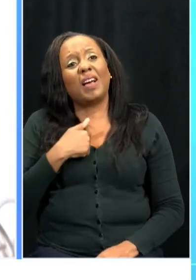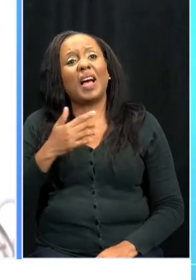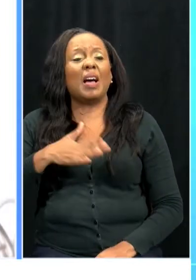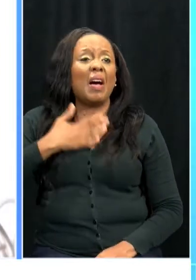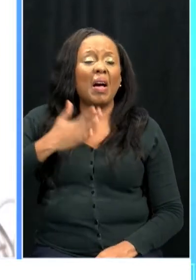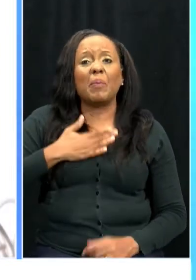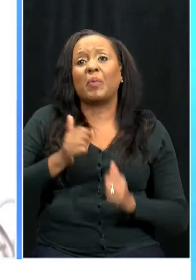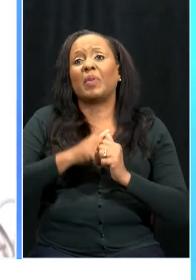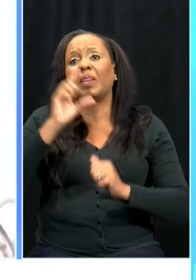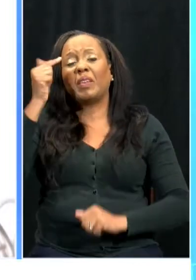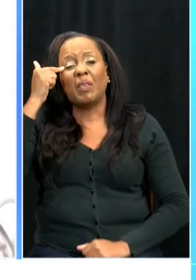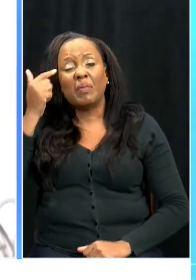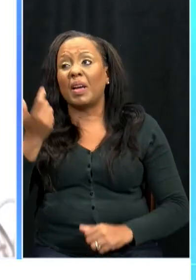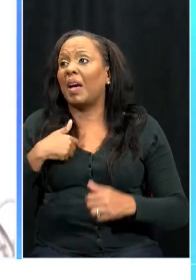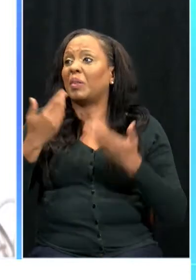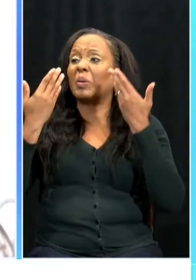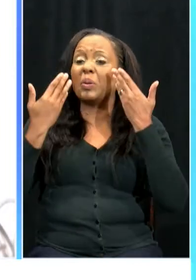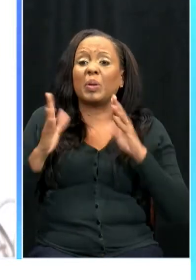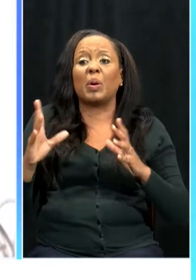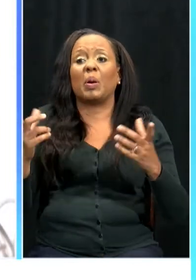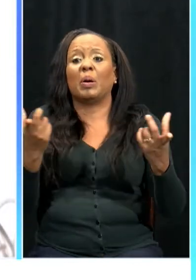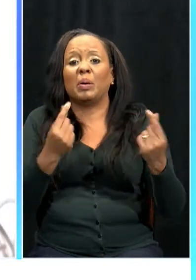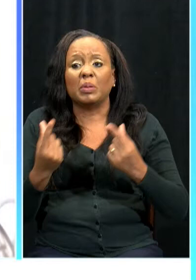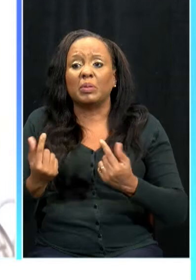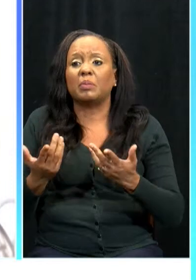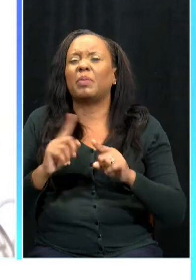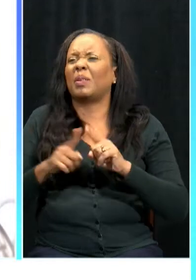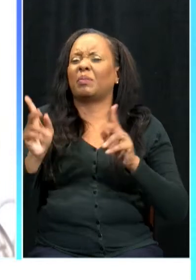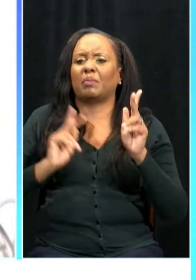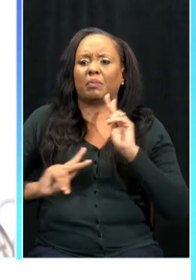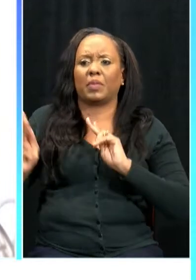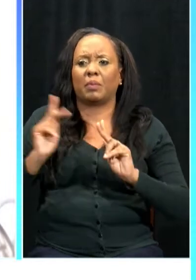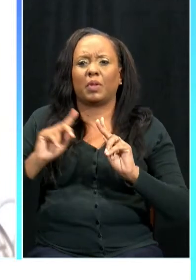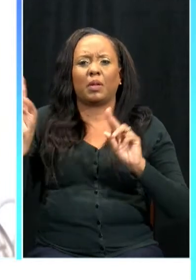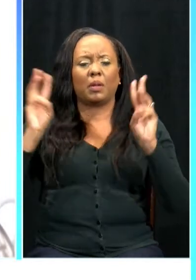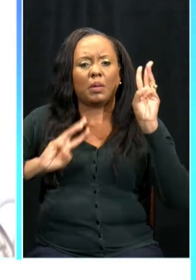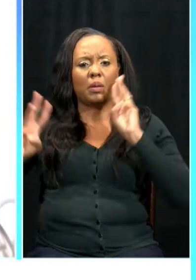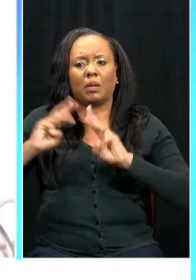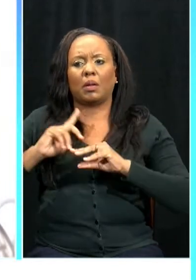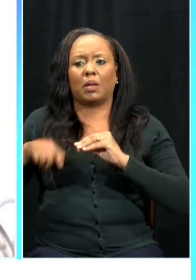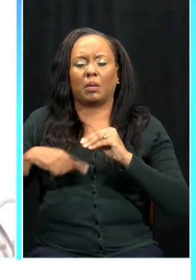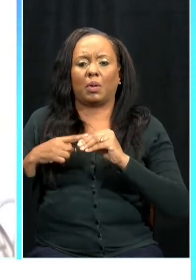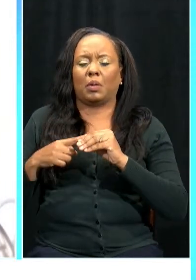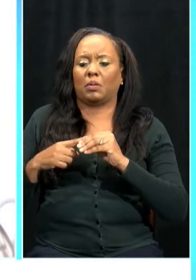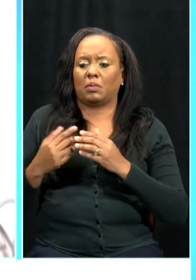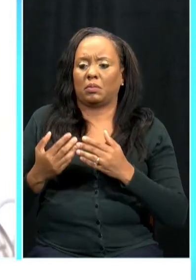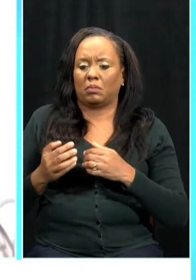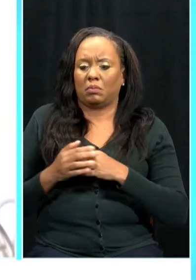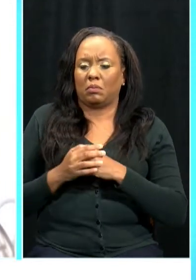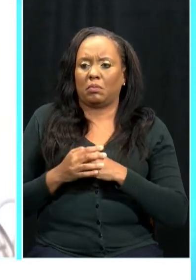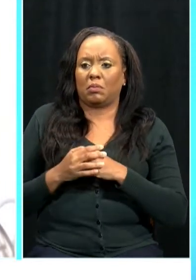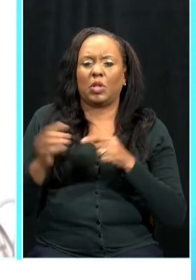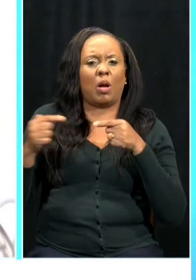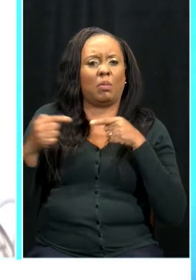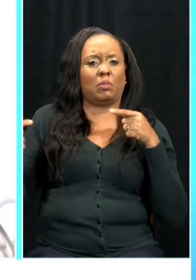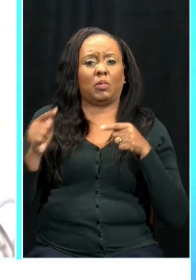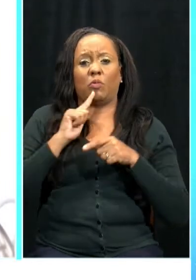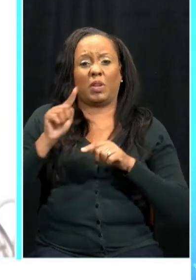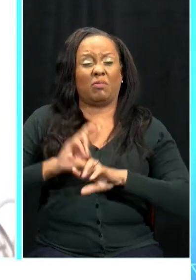know what I can do, I can't help you, they're very concerned that, like, is the opposition ready to